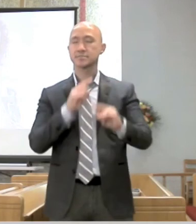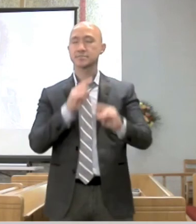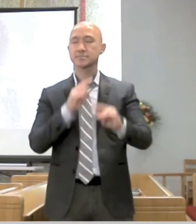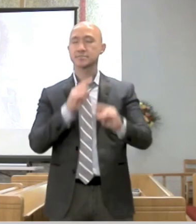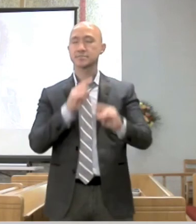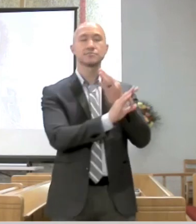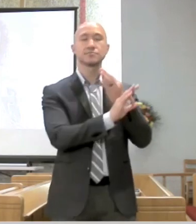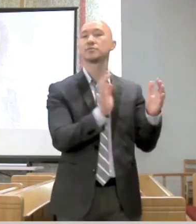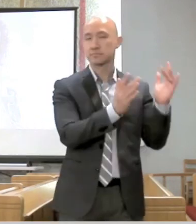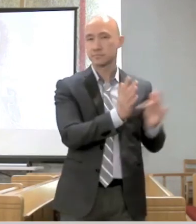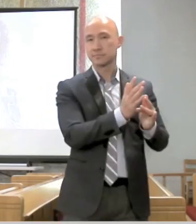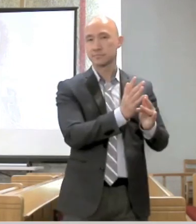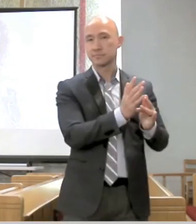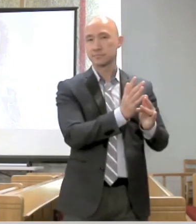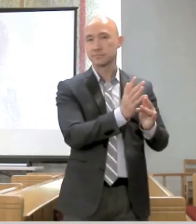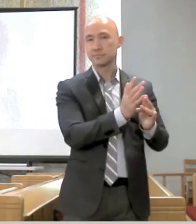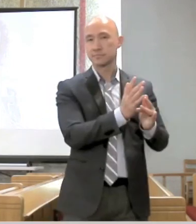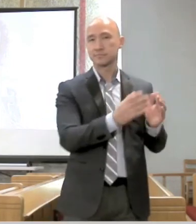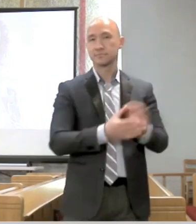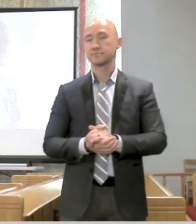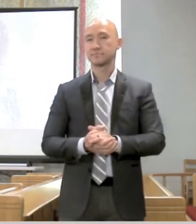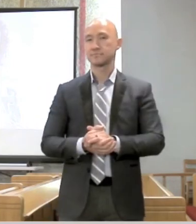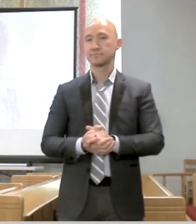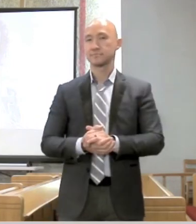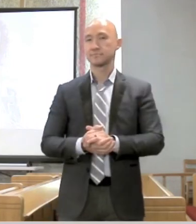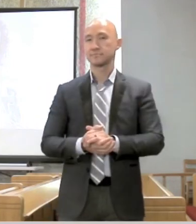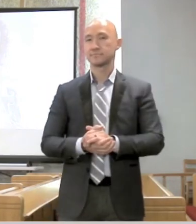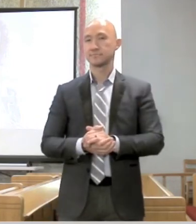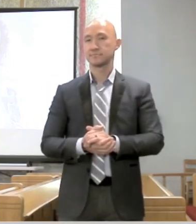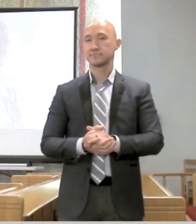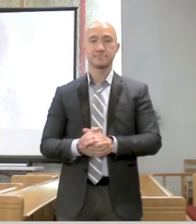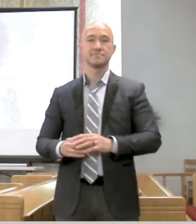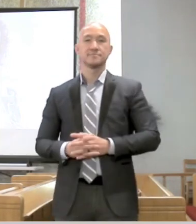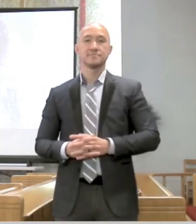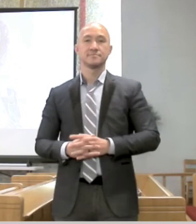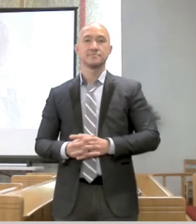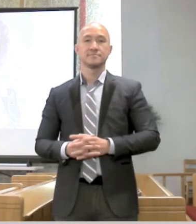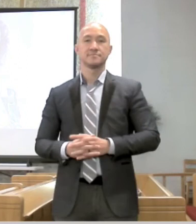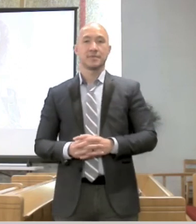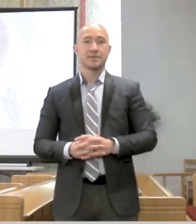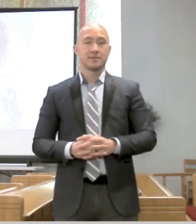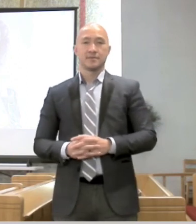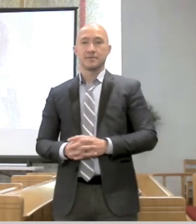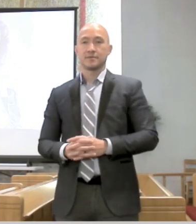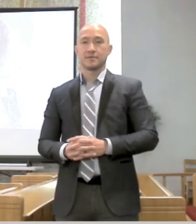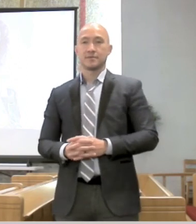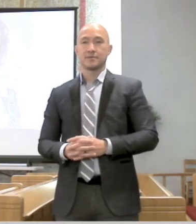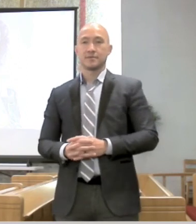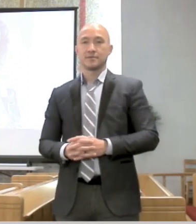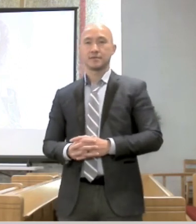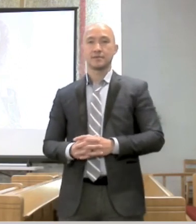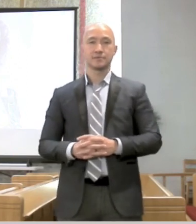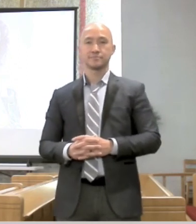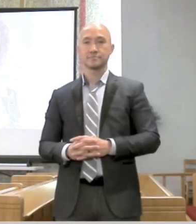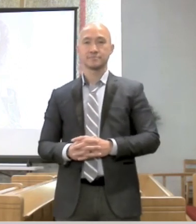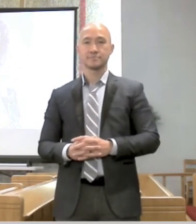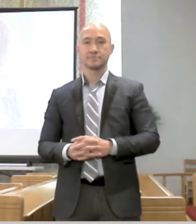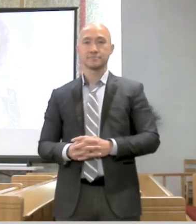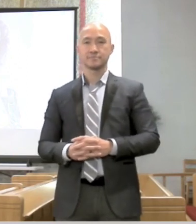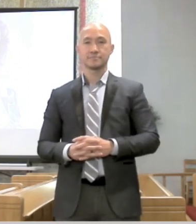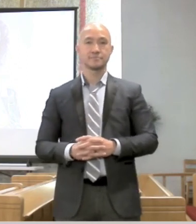about Barabbas? And I've heard many times the comparison made how we are like